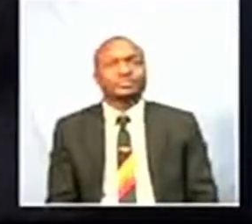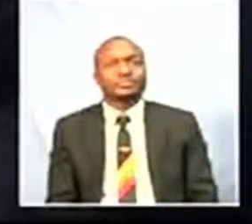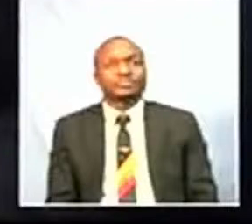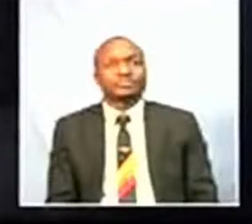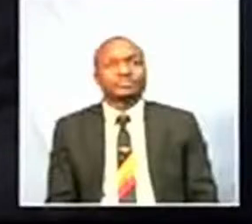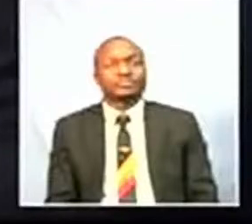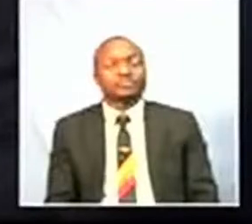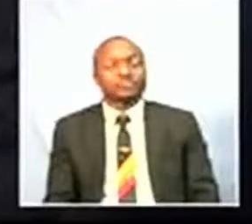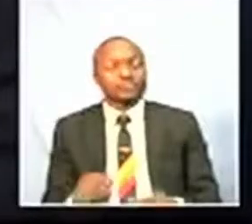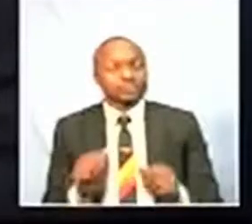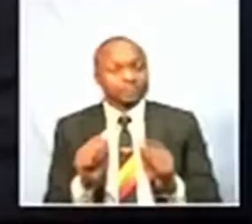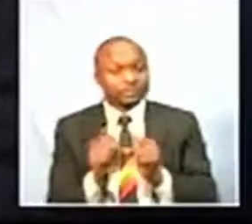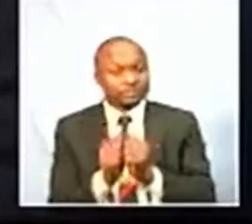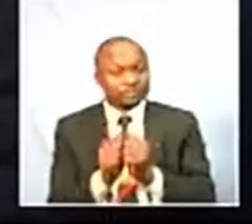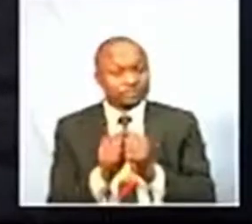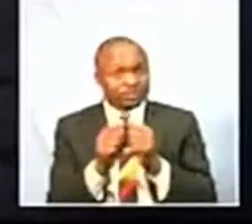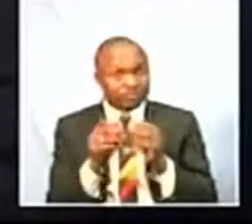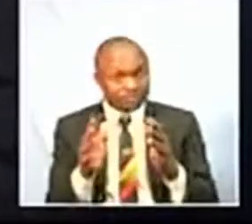without